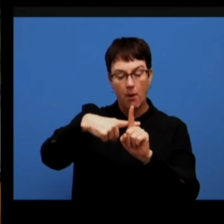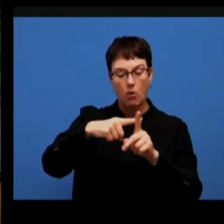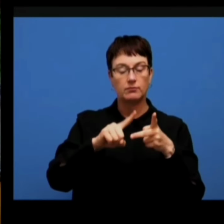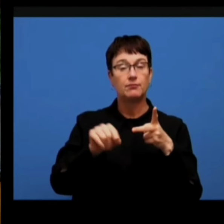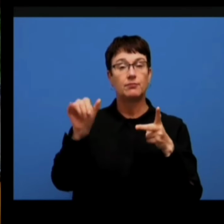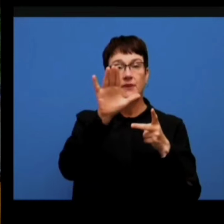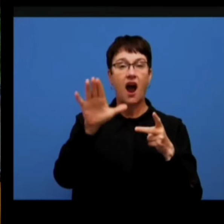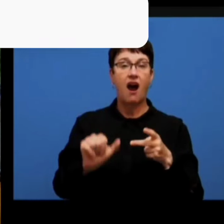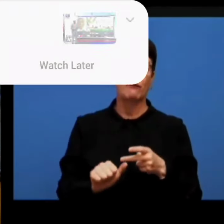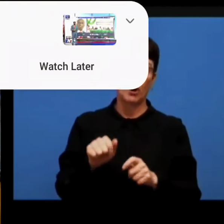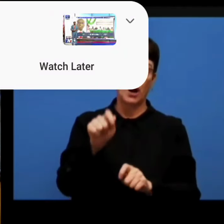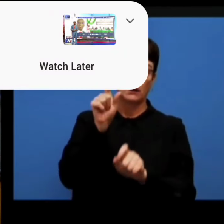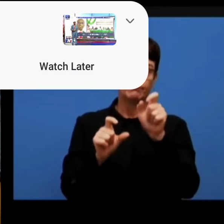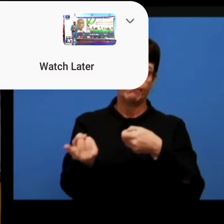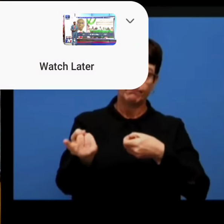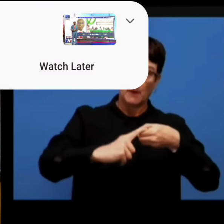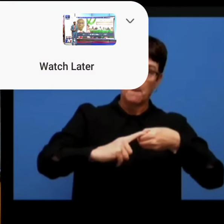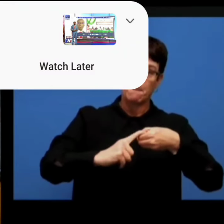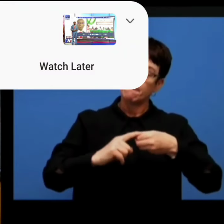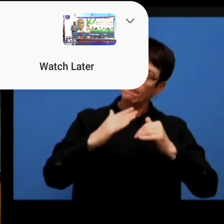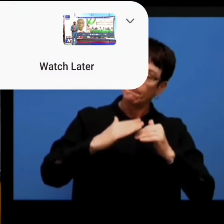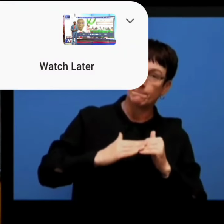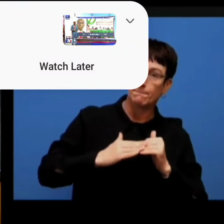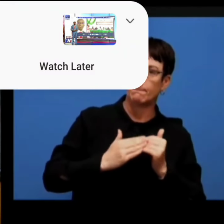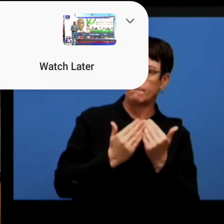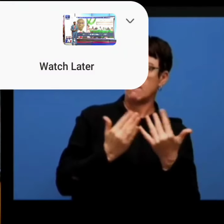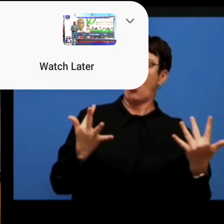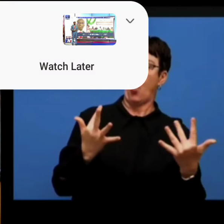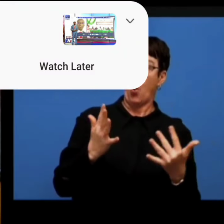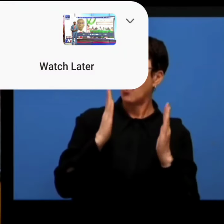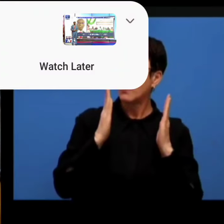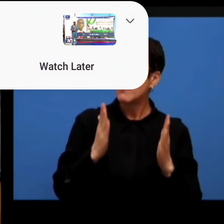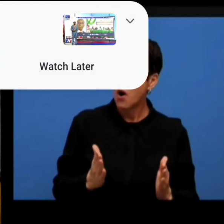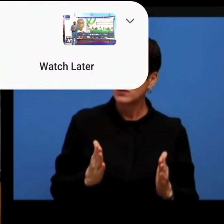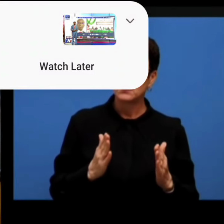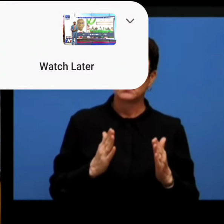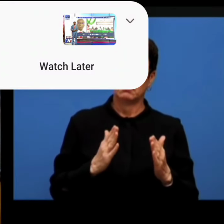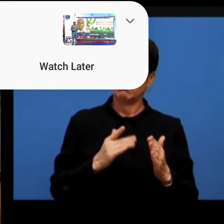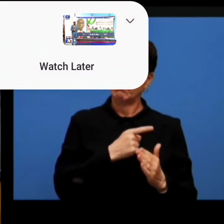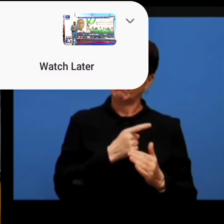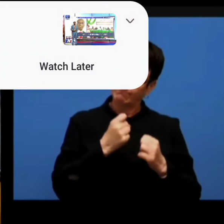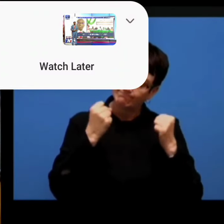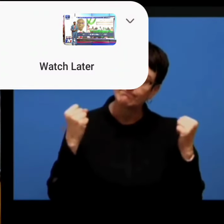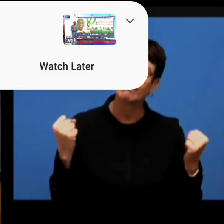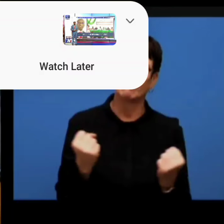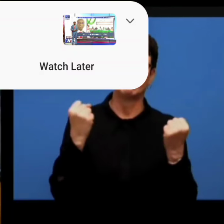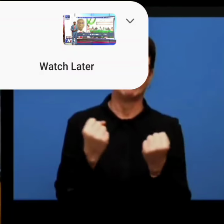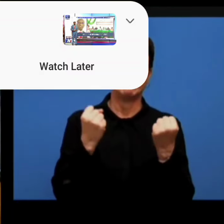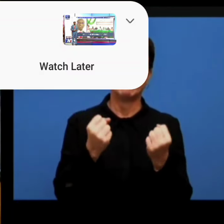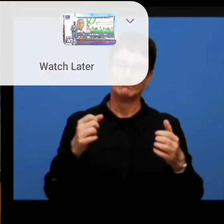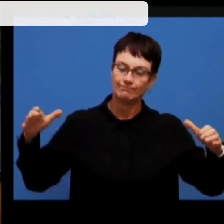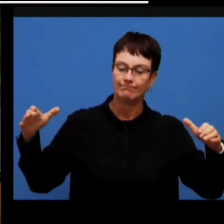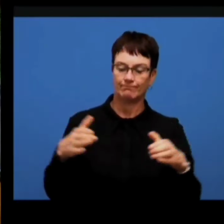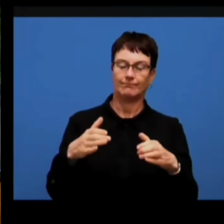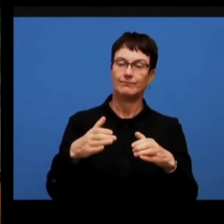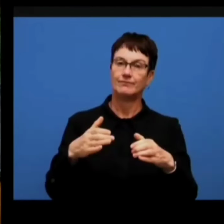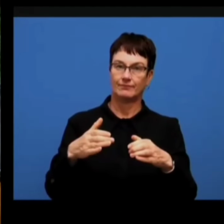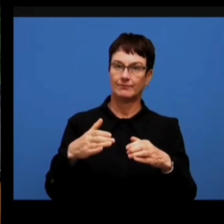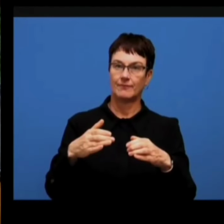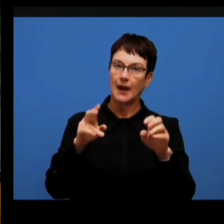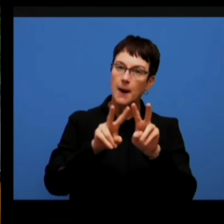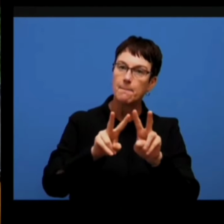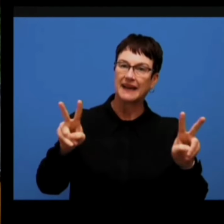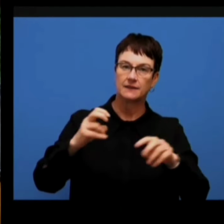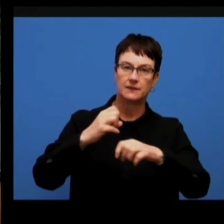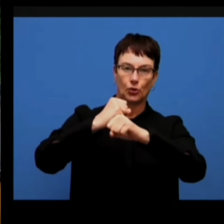security. For now, these are just words on paper, but they are also openings